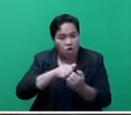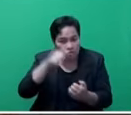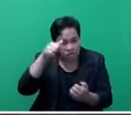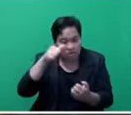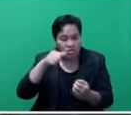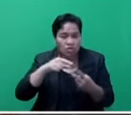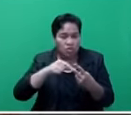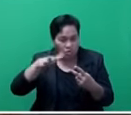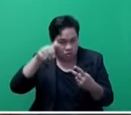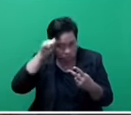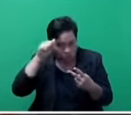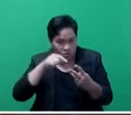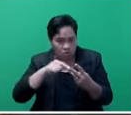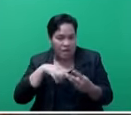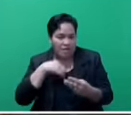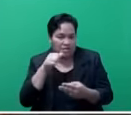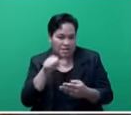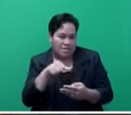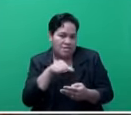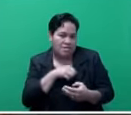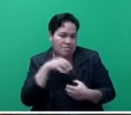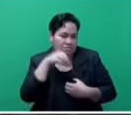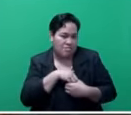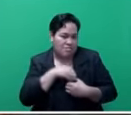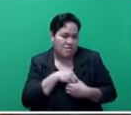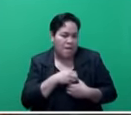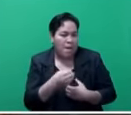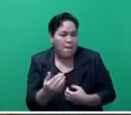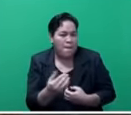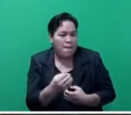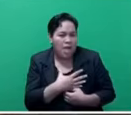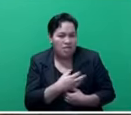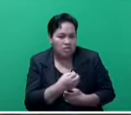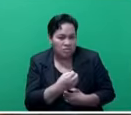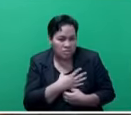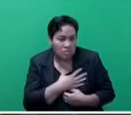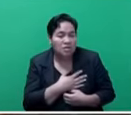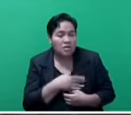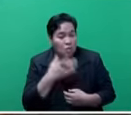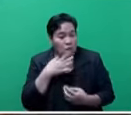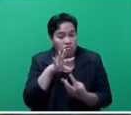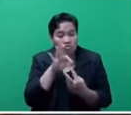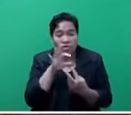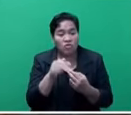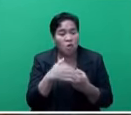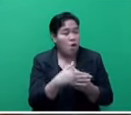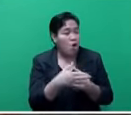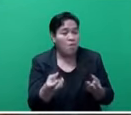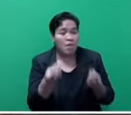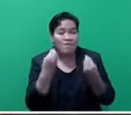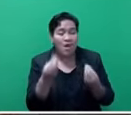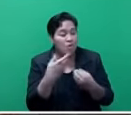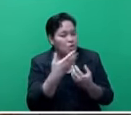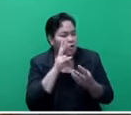you know, what you can do, and what's inside here. Your passion is what you want to do. So when we select for open merit recruitment system, we look